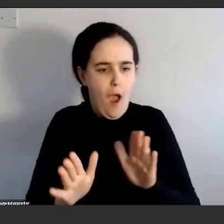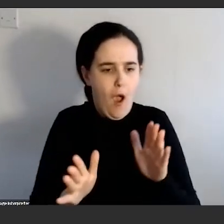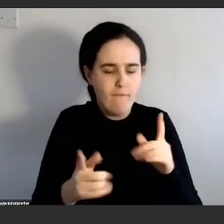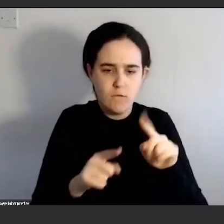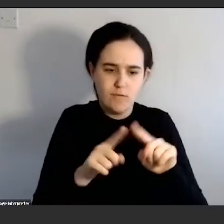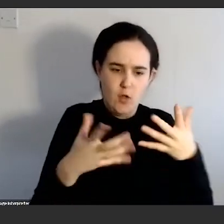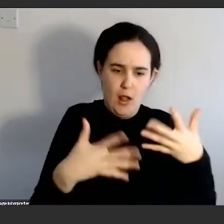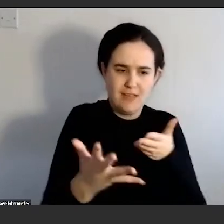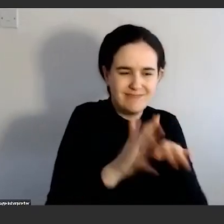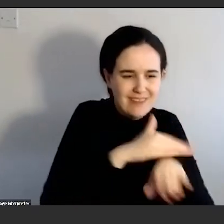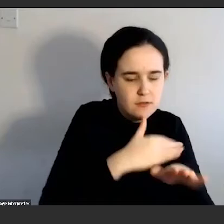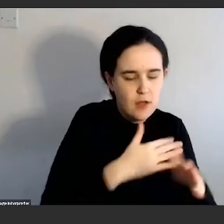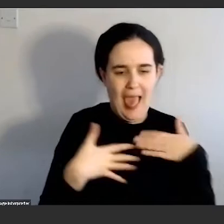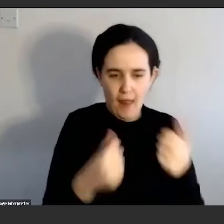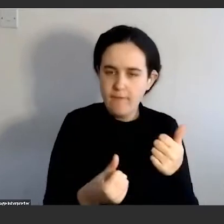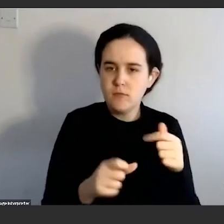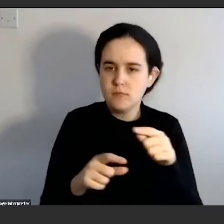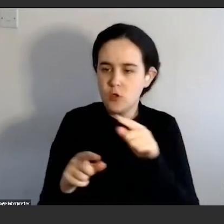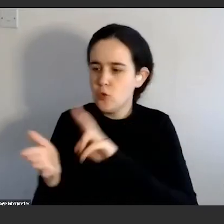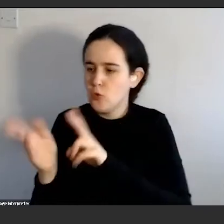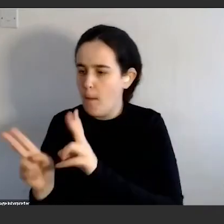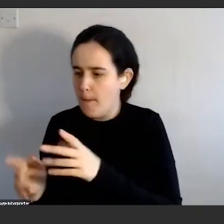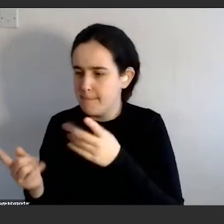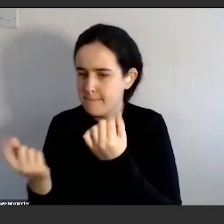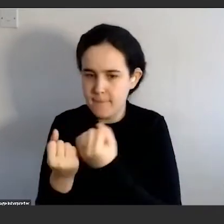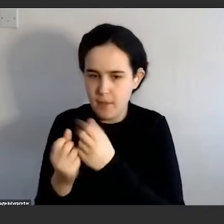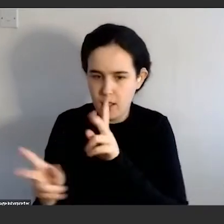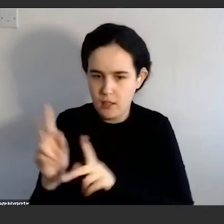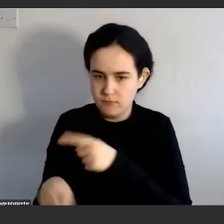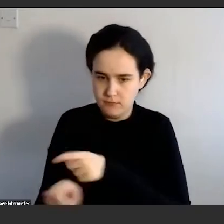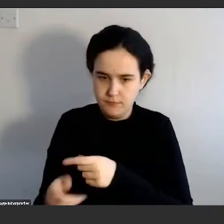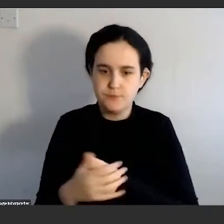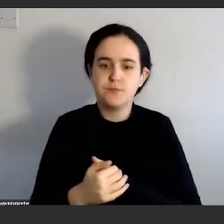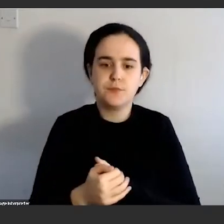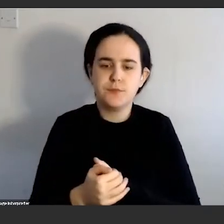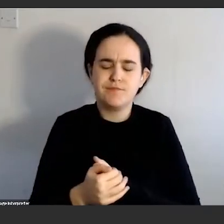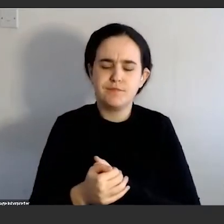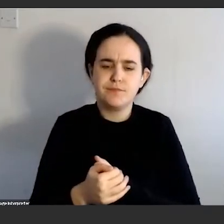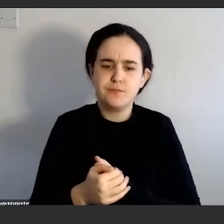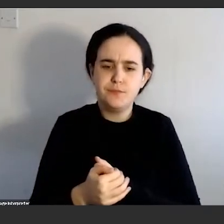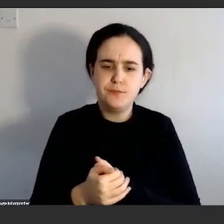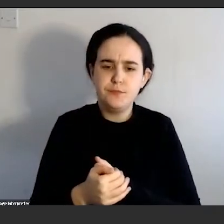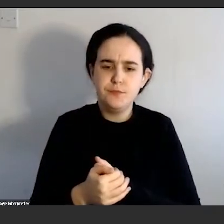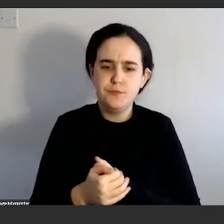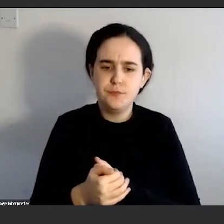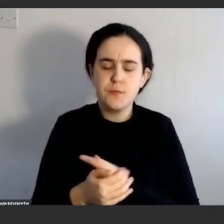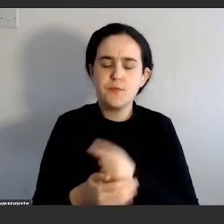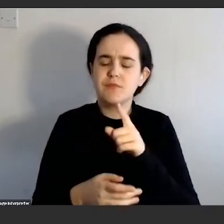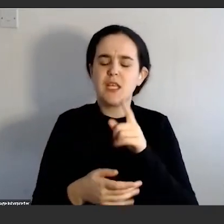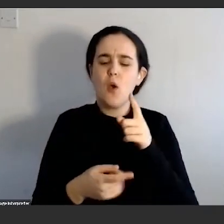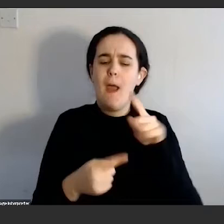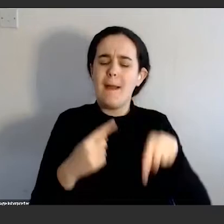make their own decisions about their own bodies and their sexuality, completely free